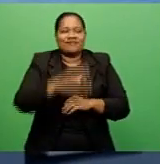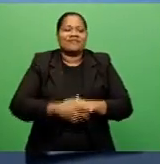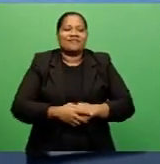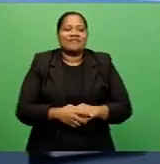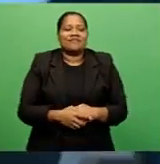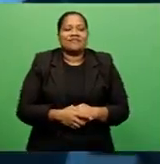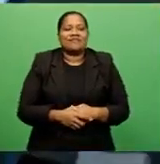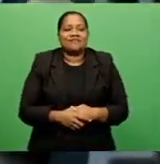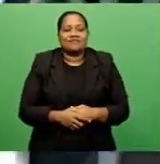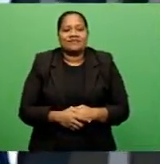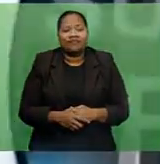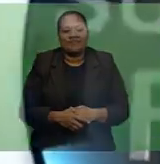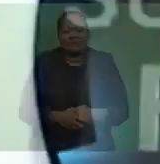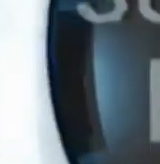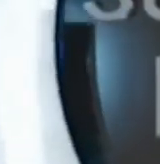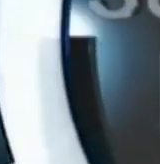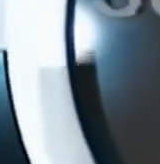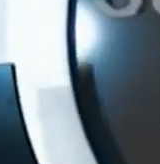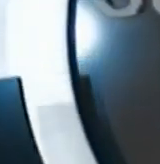FBC News.